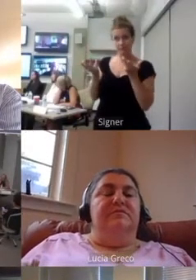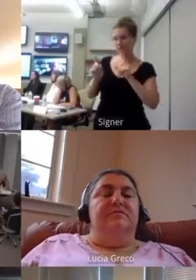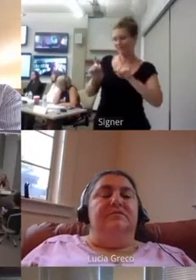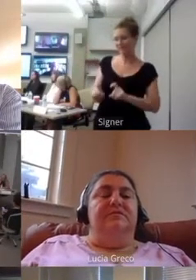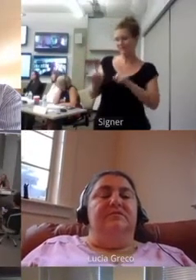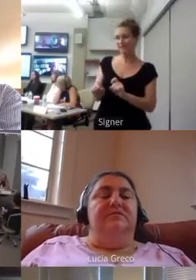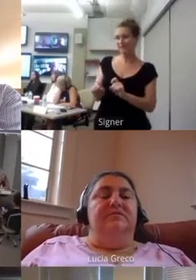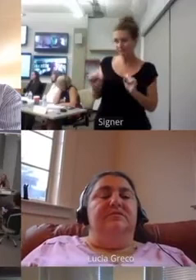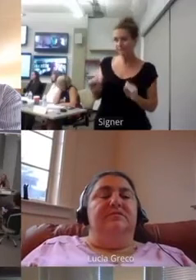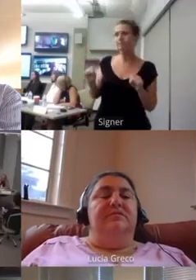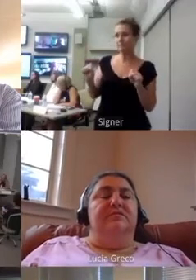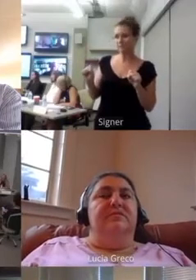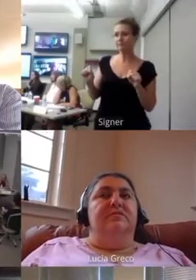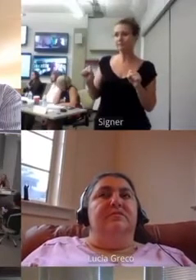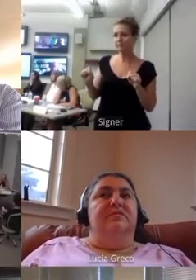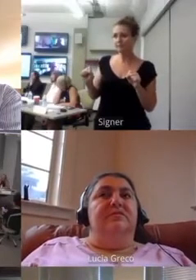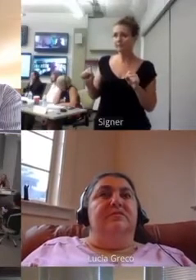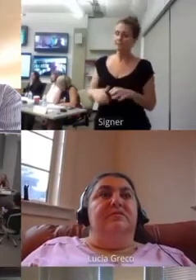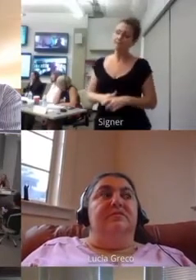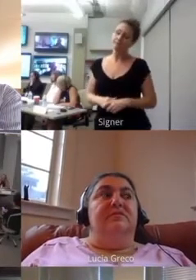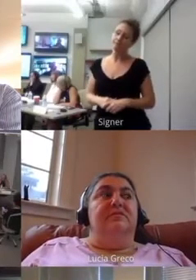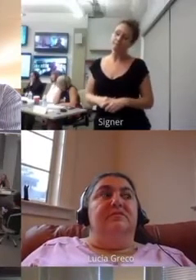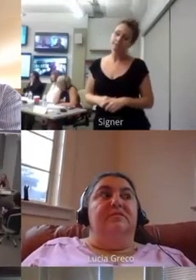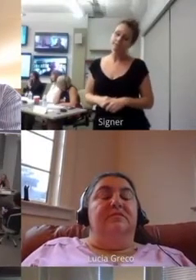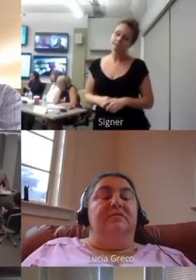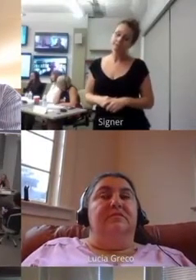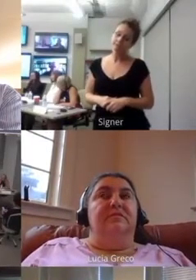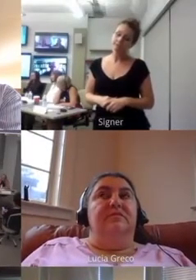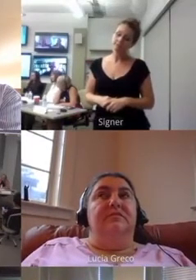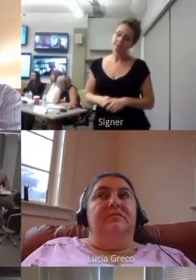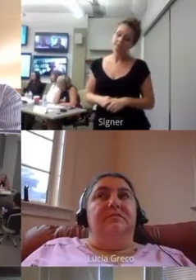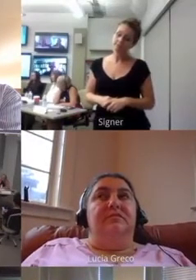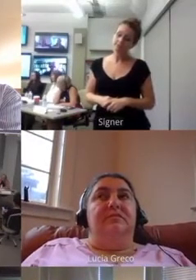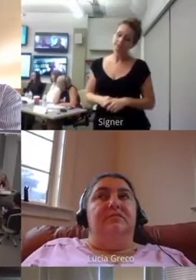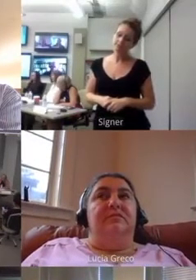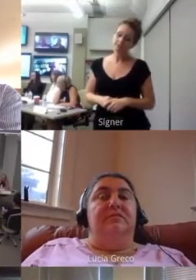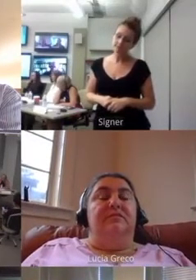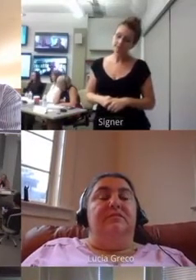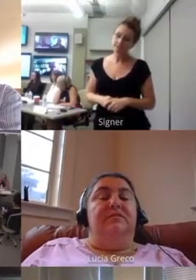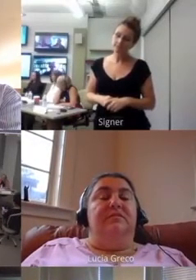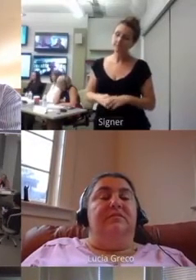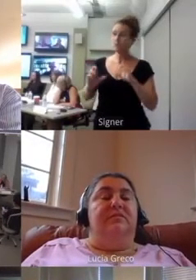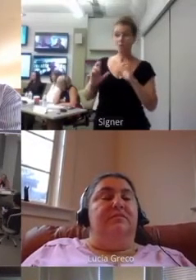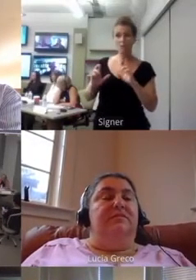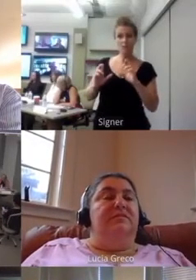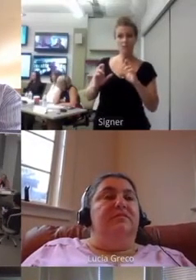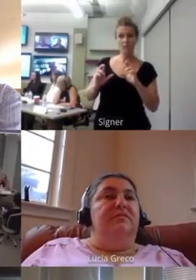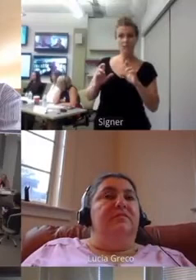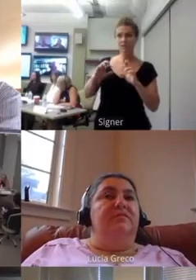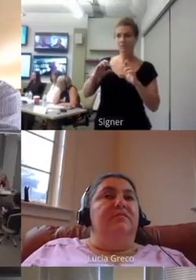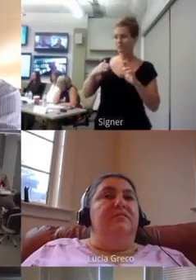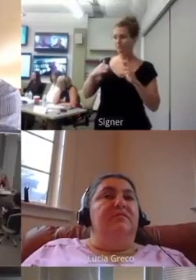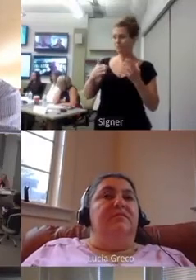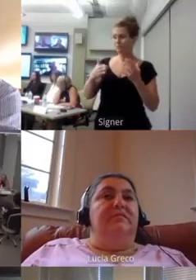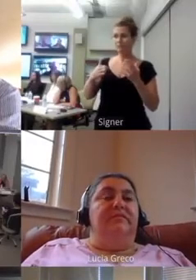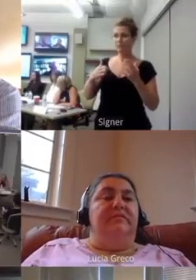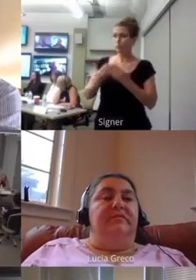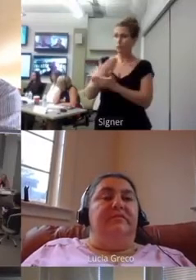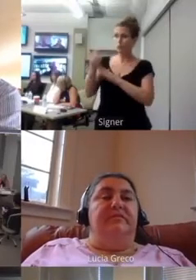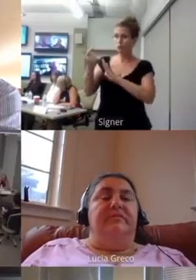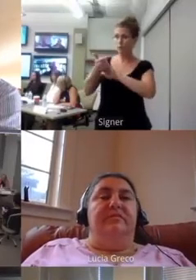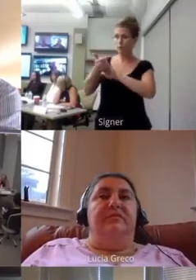today. And hopefully we'll build a truly forward-thinking, innovative, and effective new